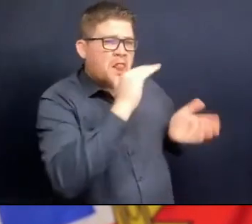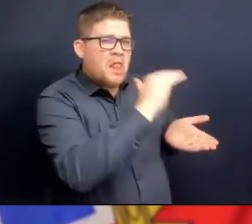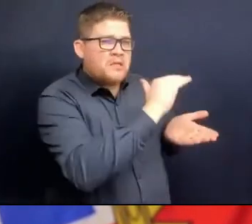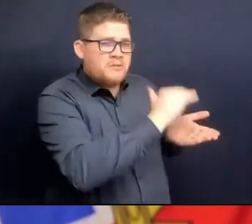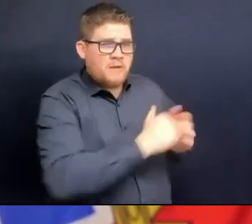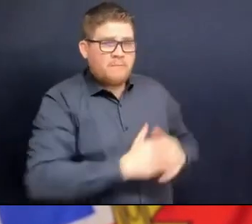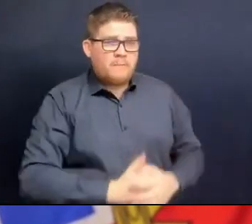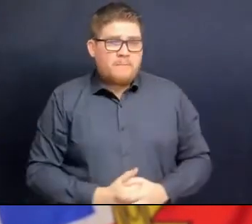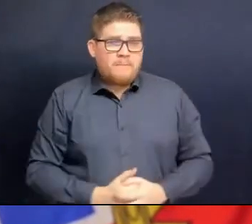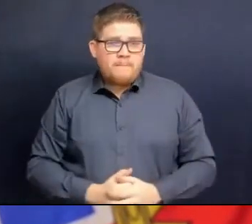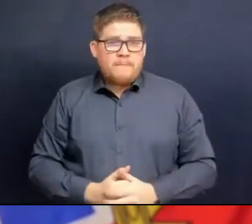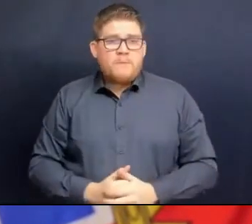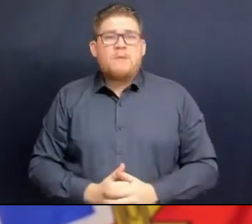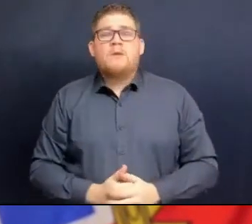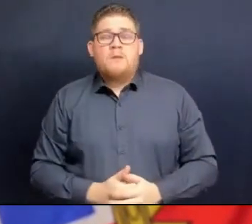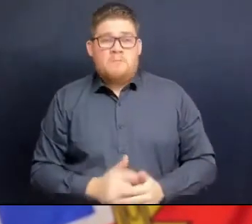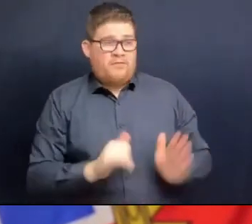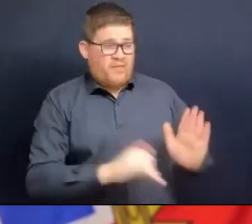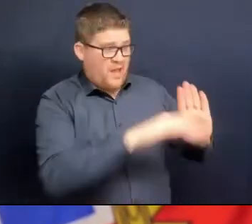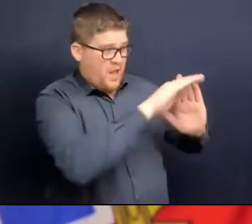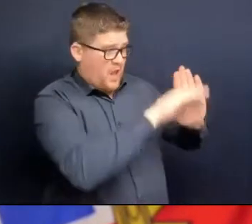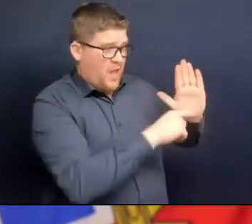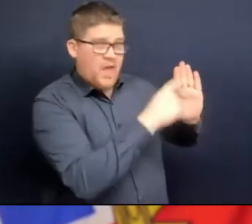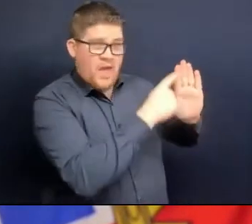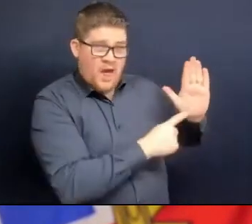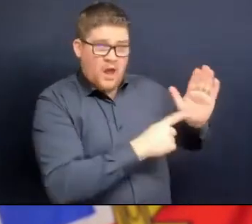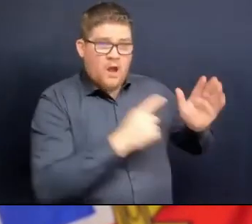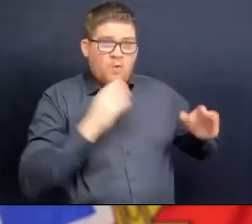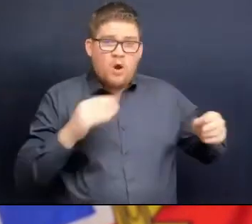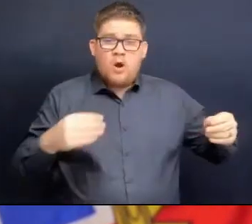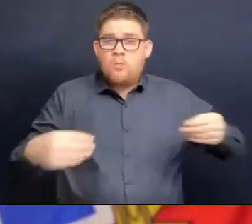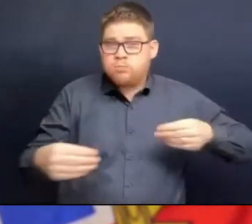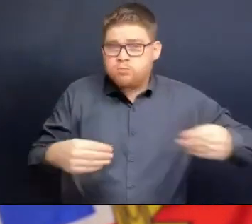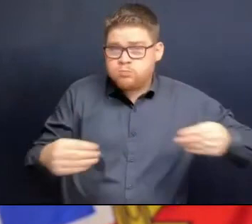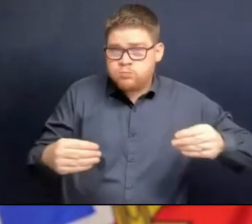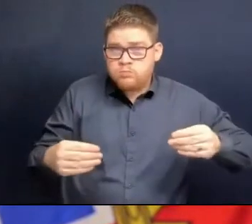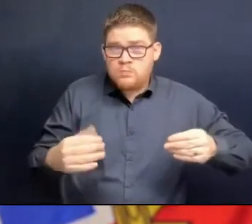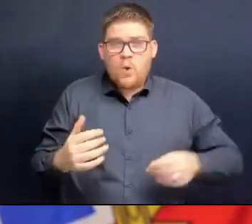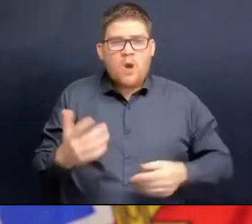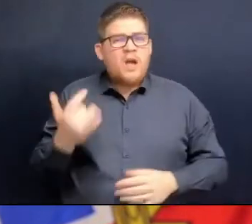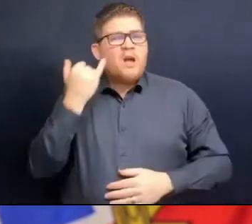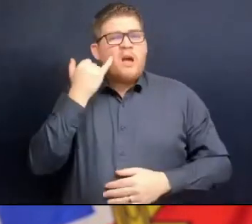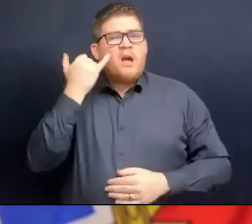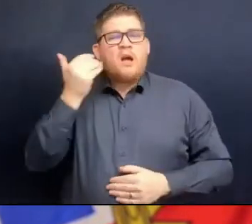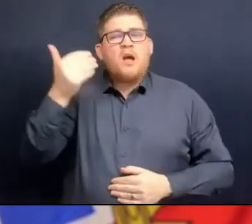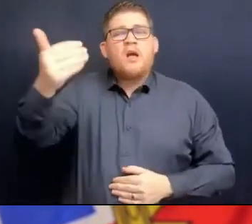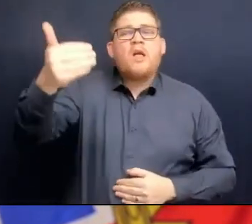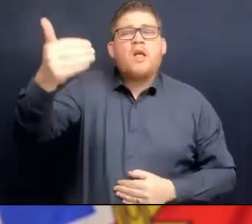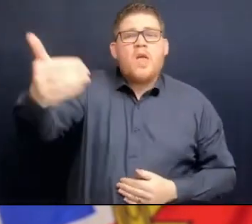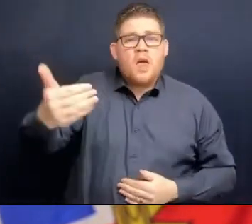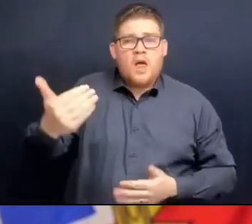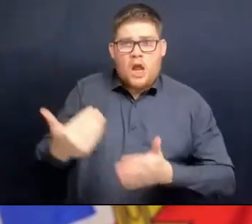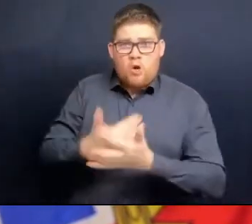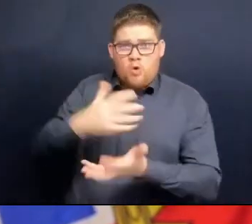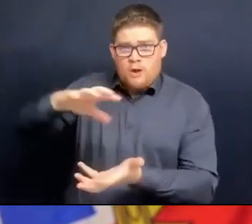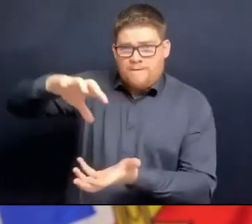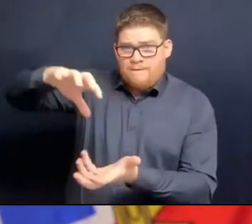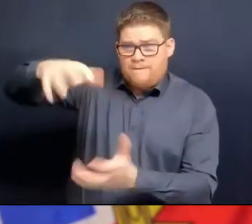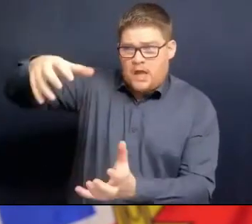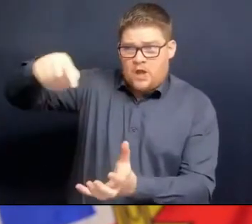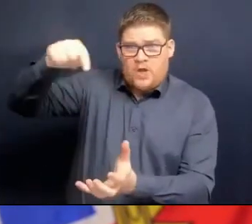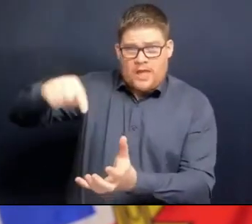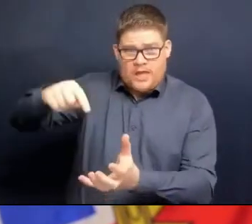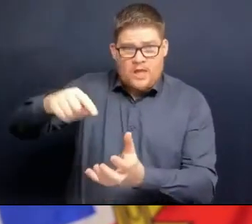future plan? How quickly will BC be able to respond when the next variant of concern presents itself? And can we please get an answer in French as